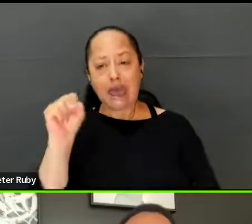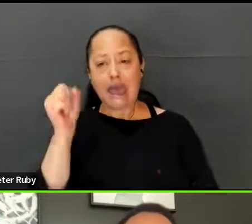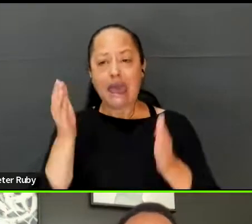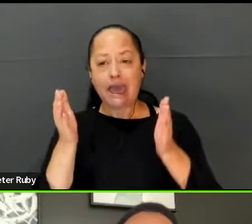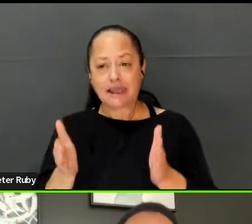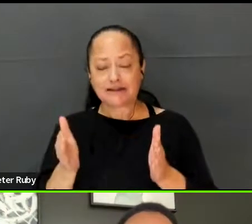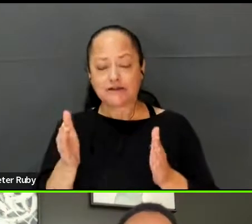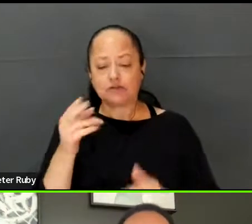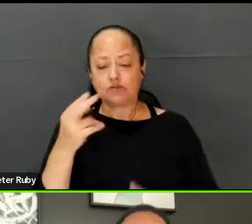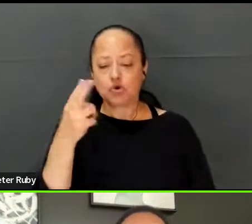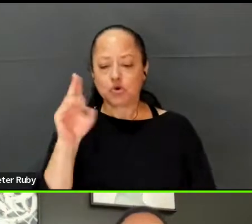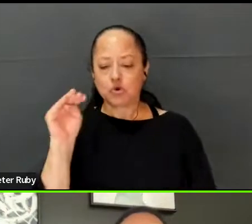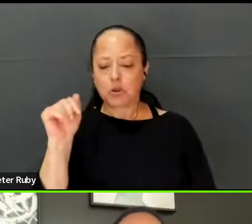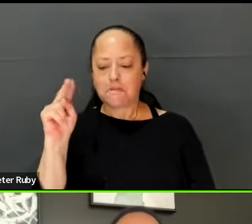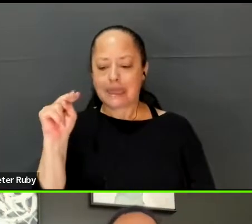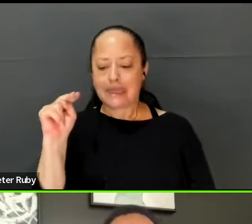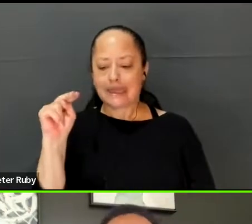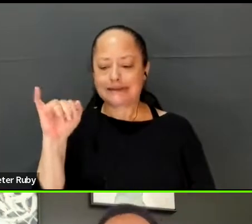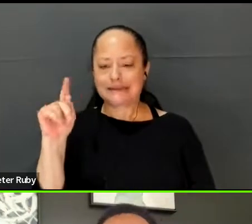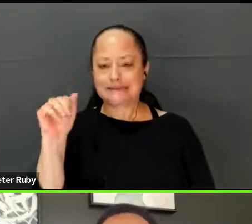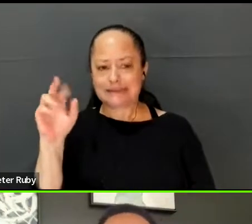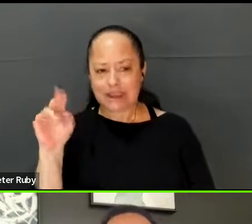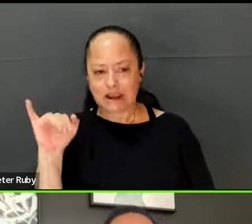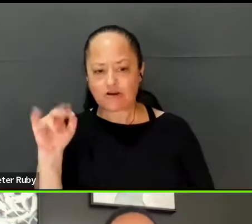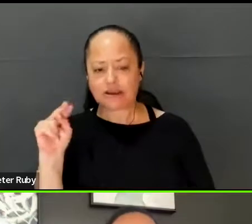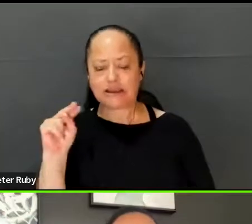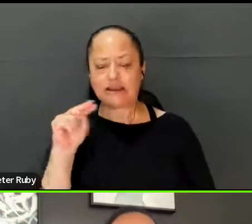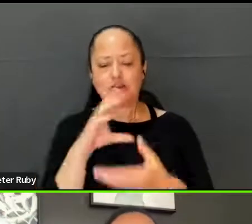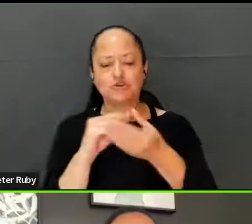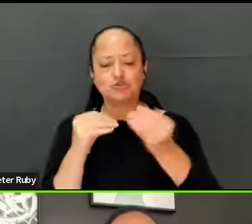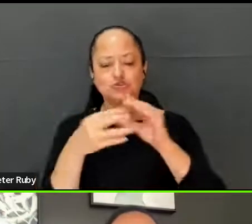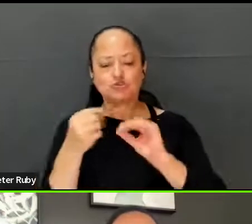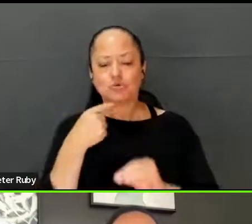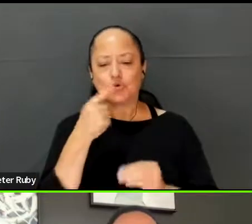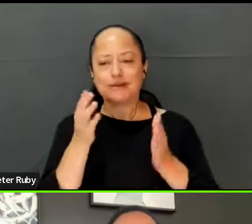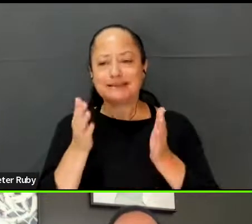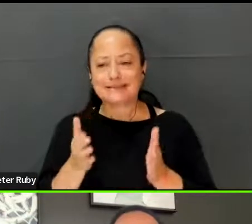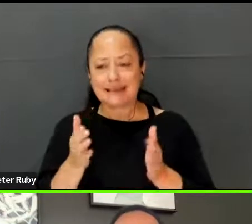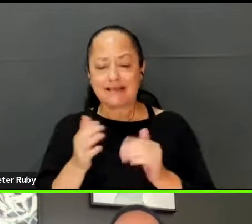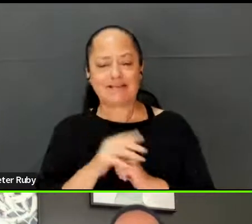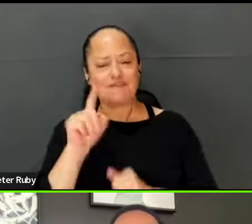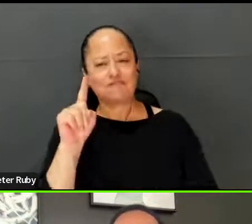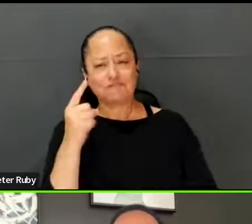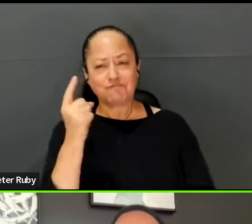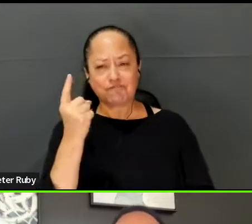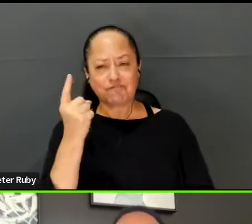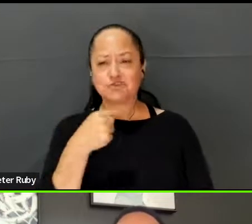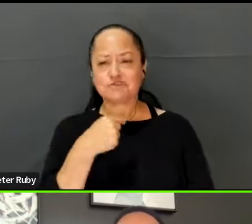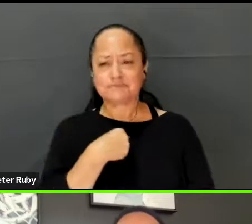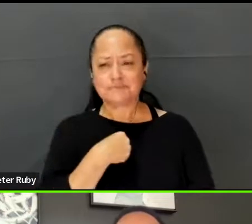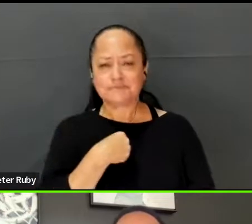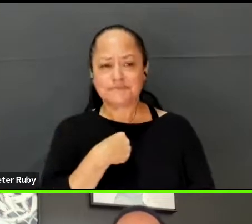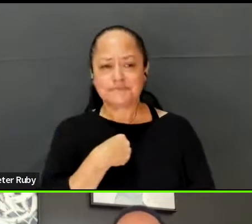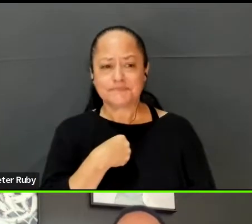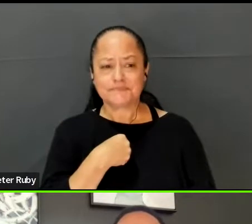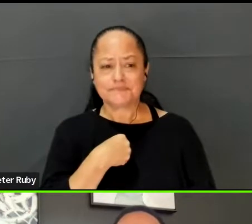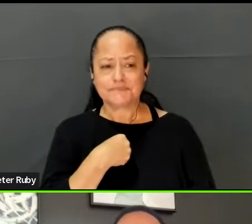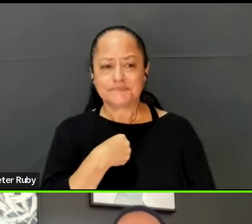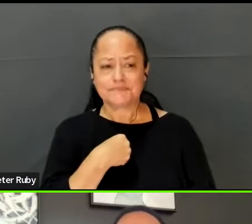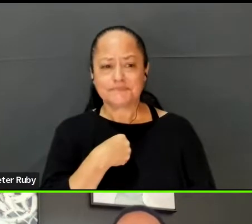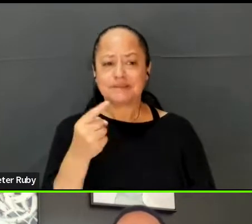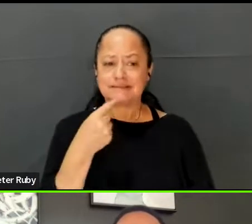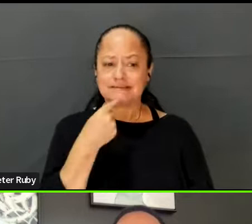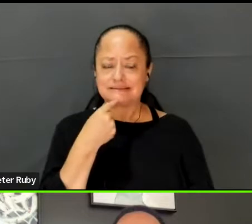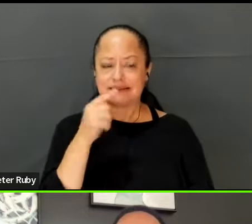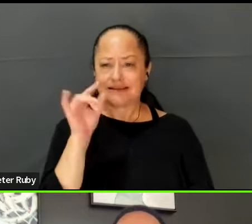as a humanitarian, as a storyteller. But I think first and foremost, I would really say